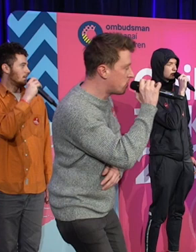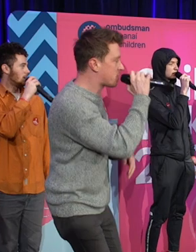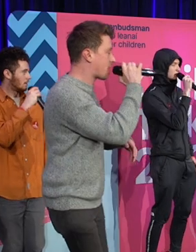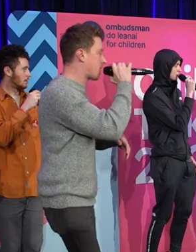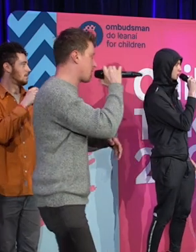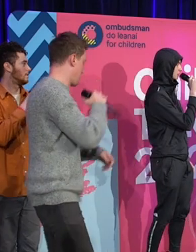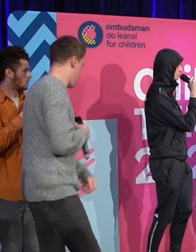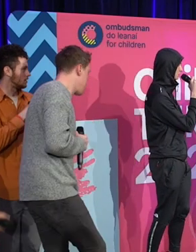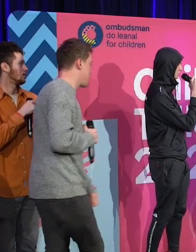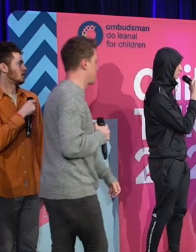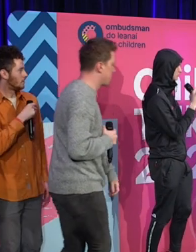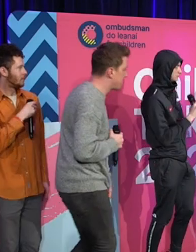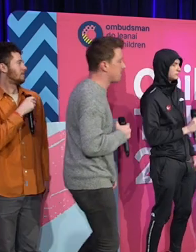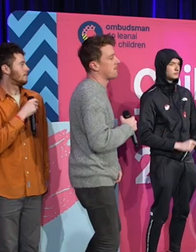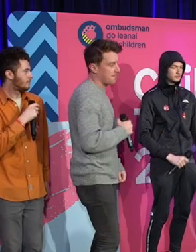noise music.